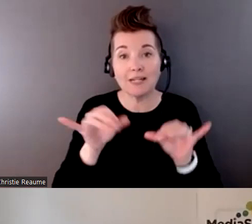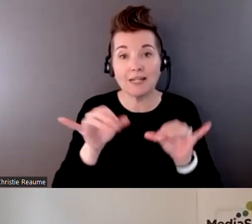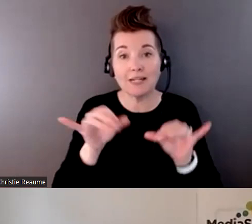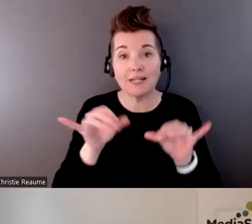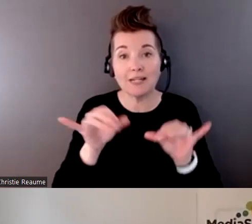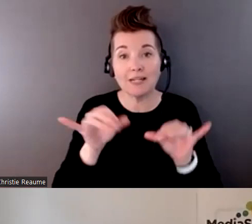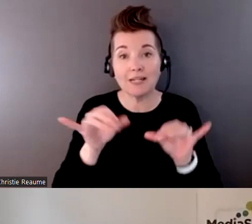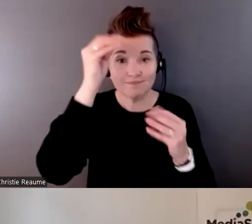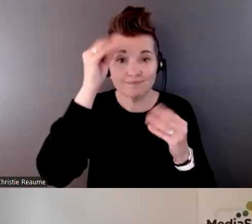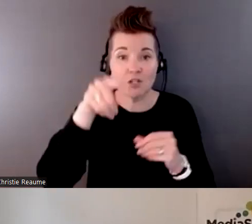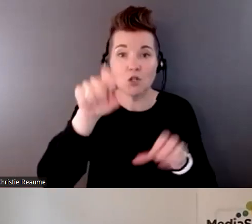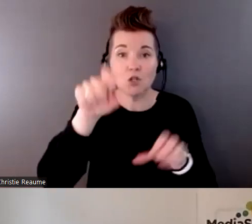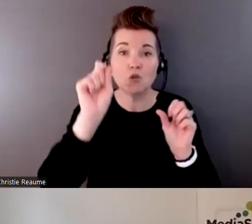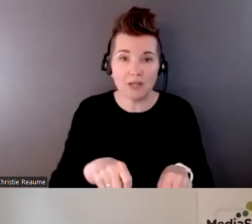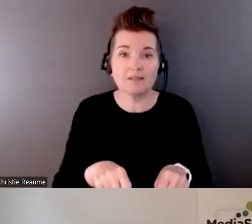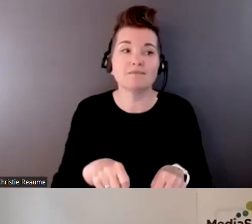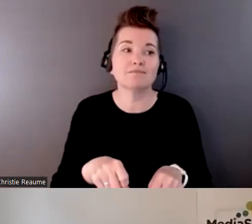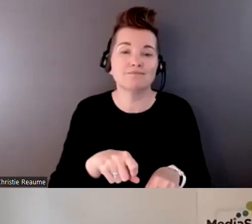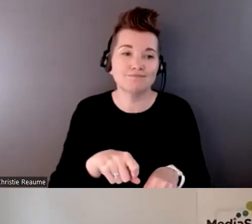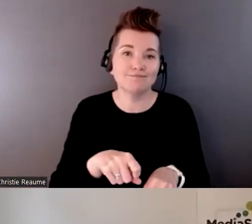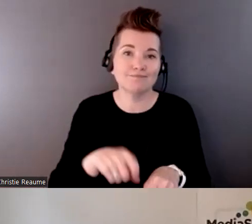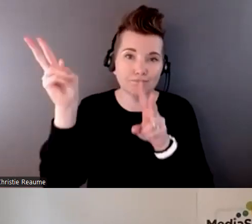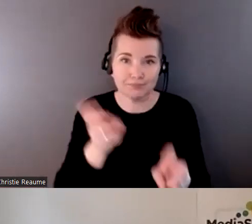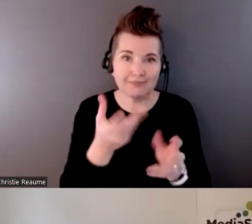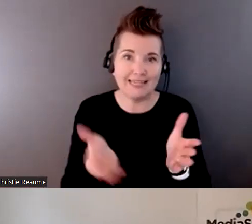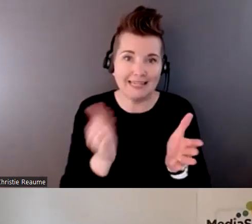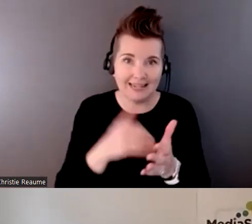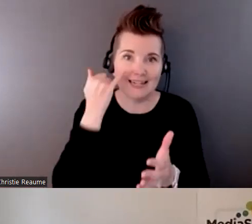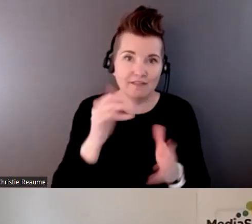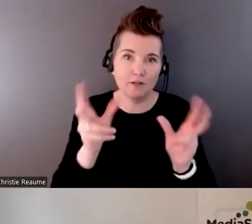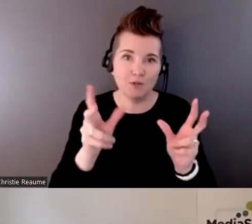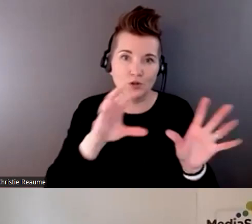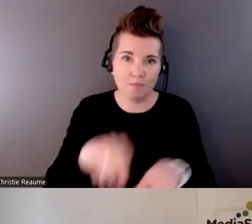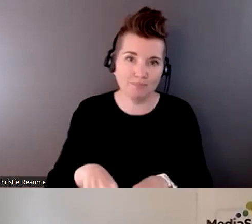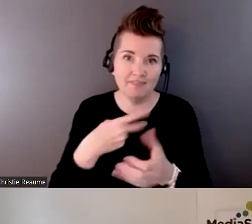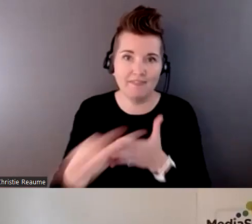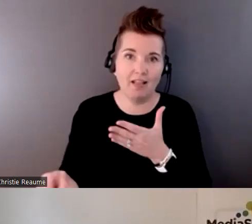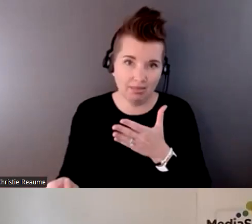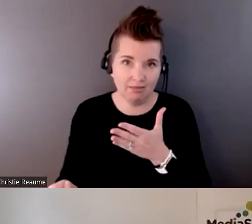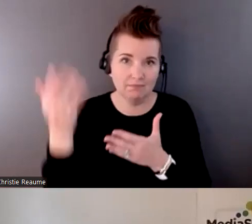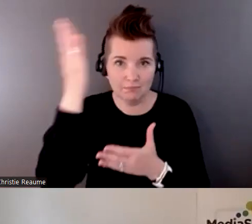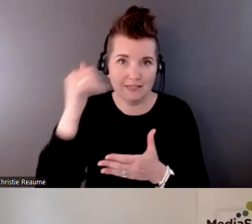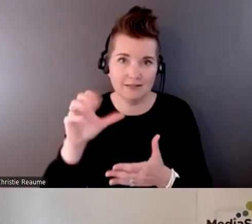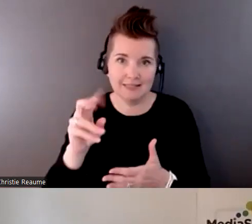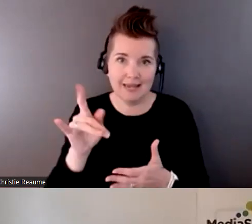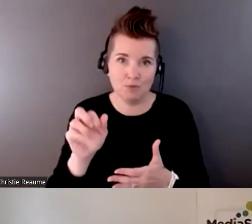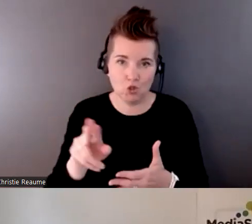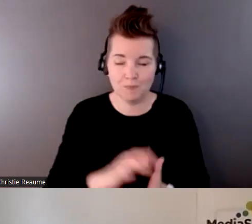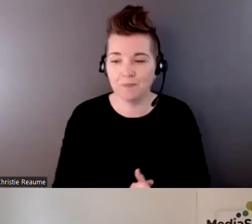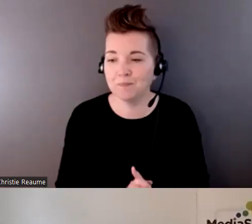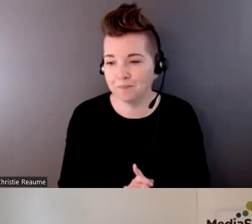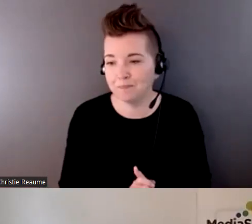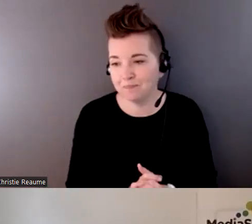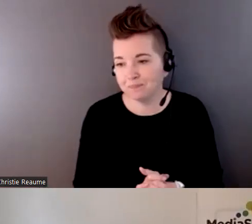in the event of so that would be my best device thank you I don't see any other